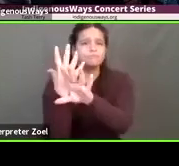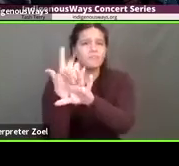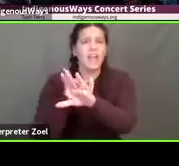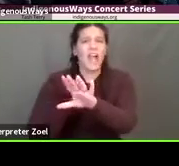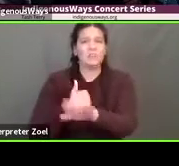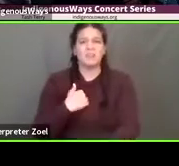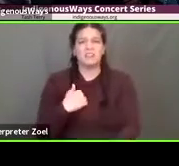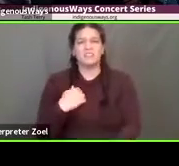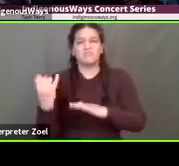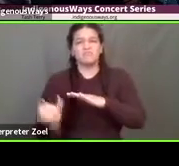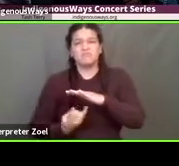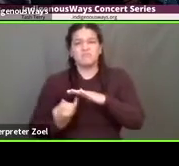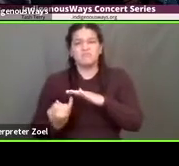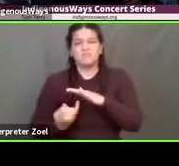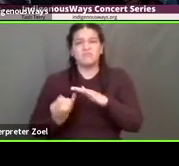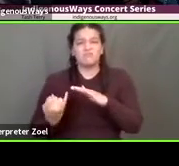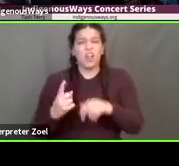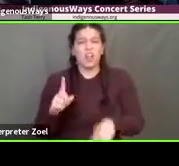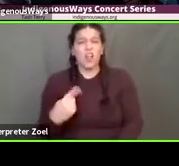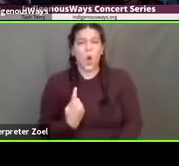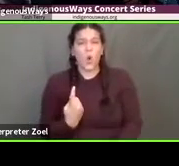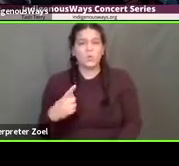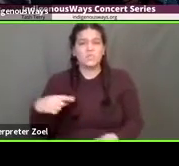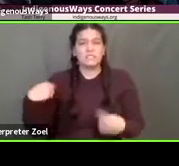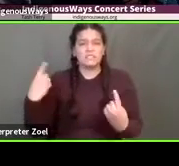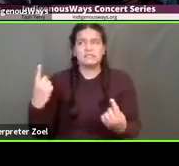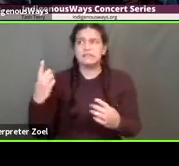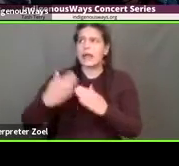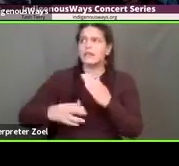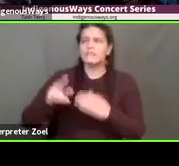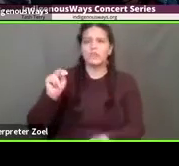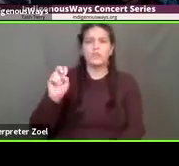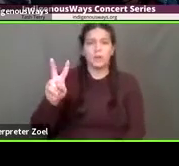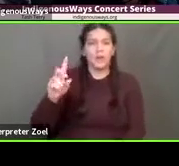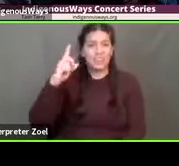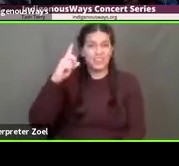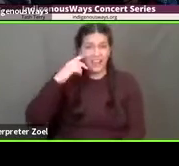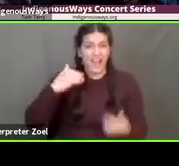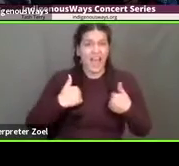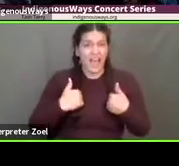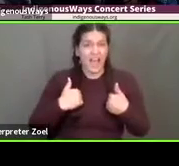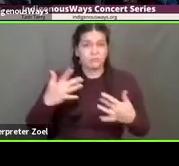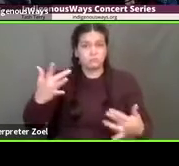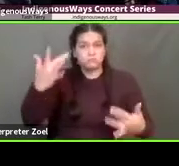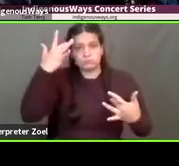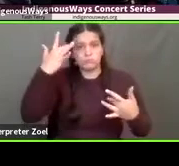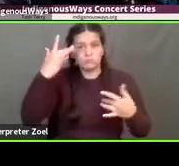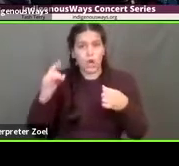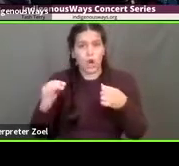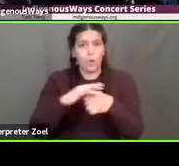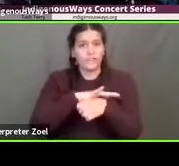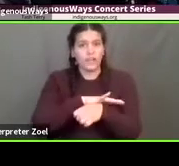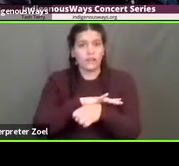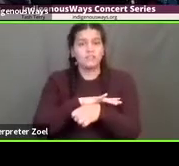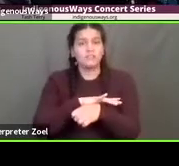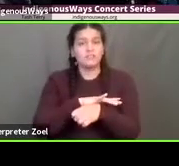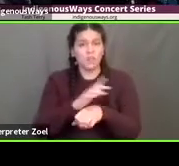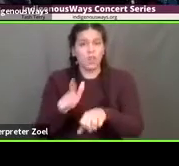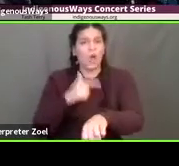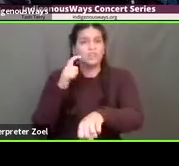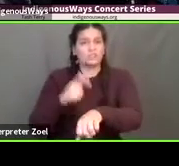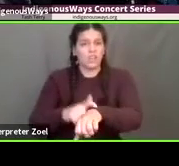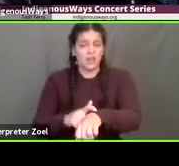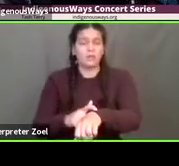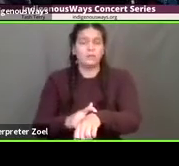alone since the end of November. I think I had COVID for quite some time. And so I am